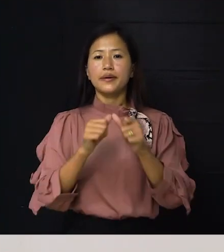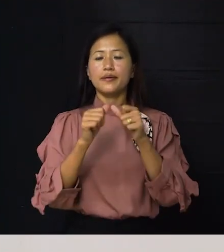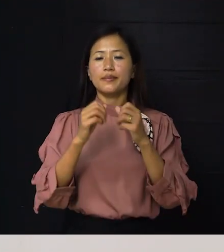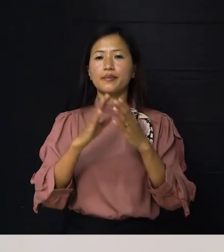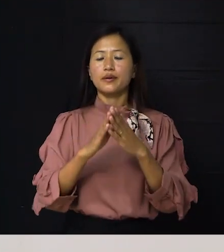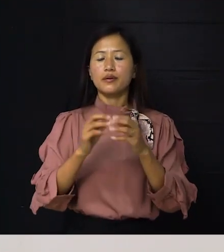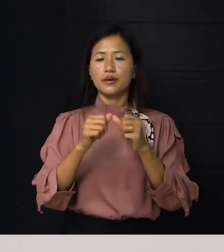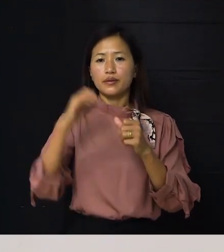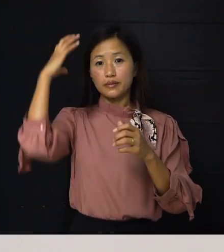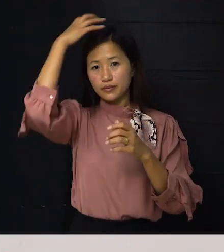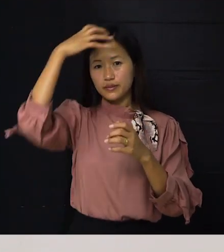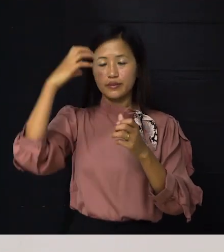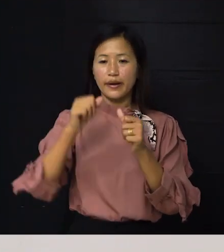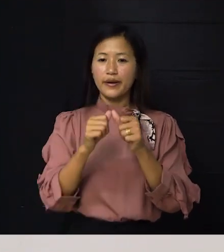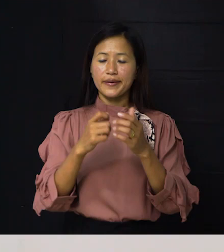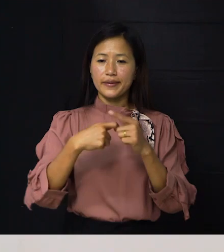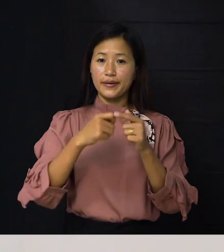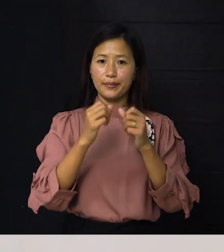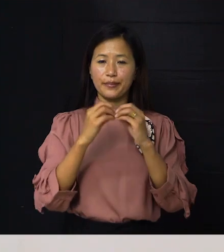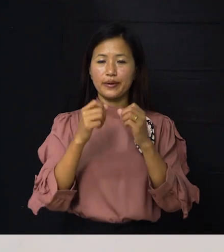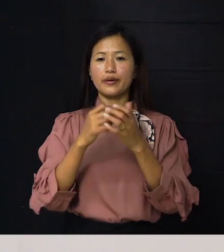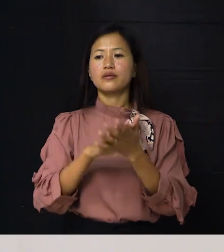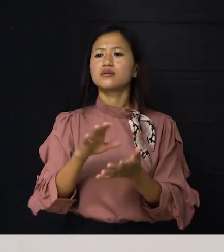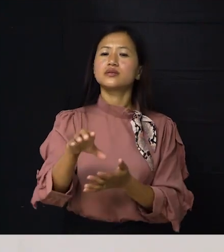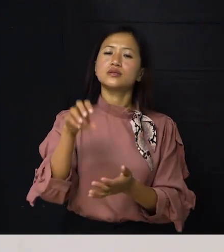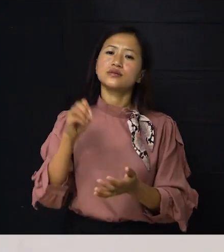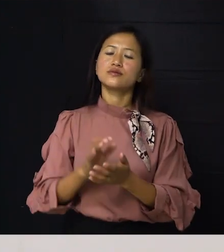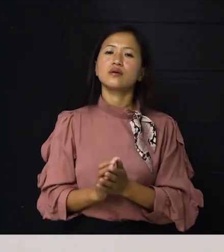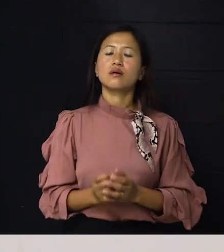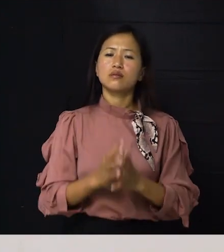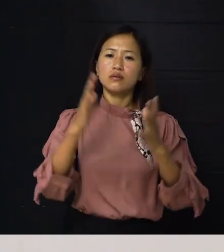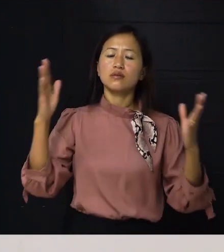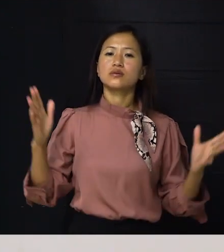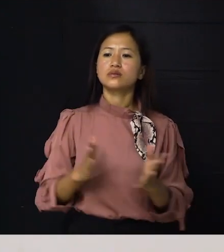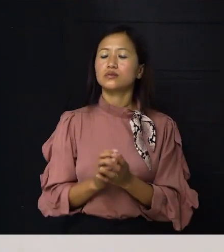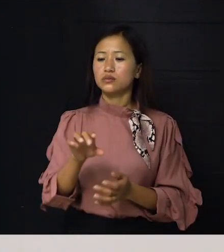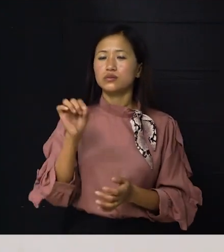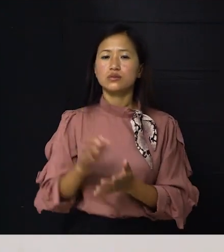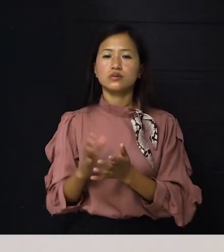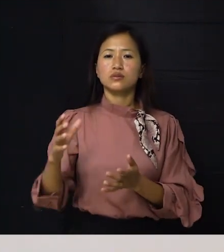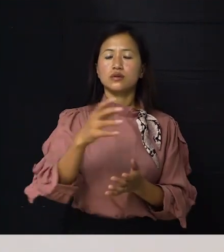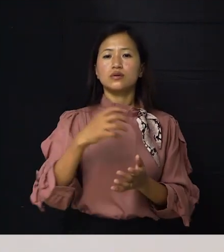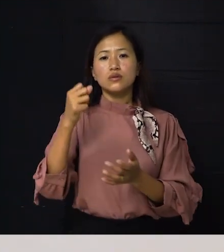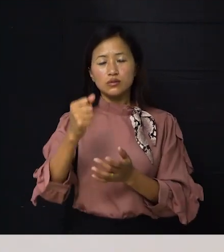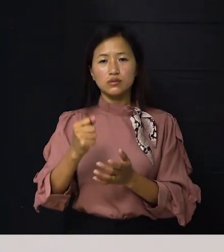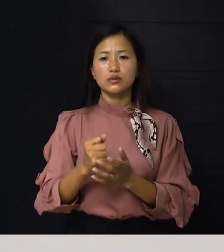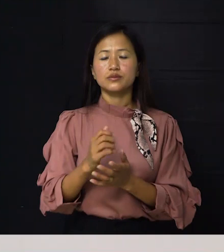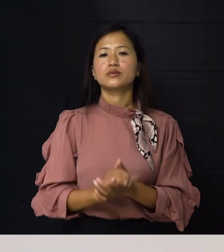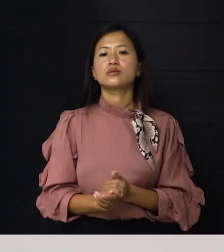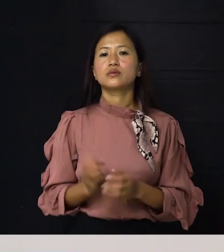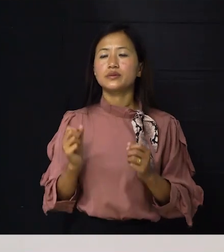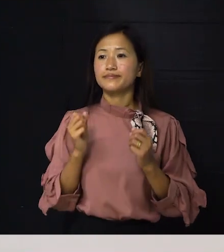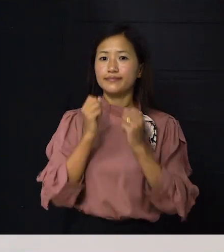greatest because he has achieved a lot, and the way he took control over his own men was quite